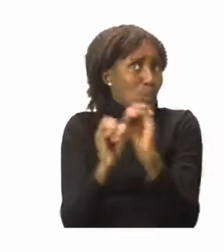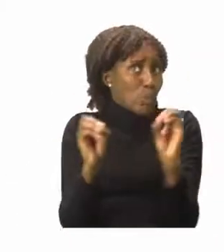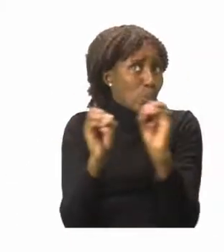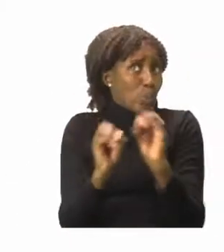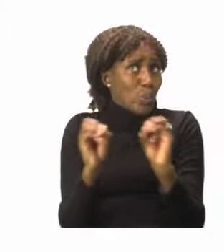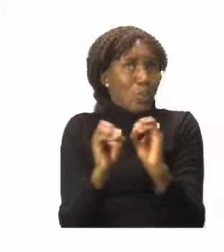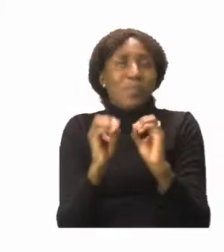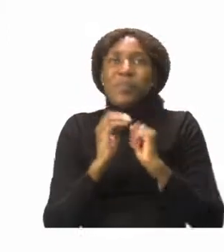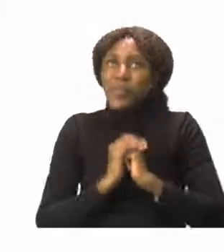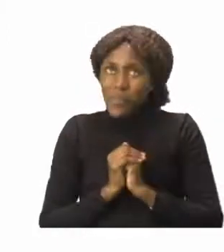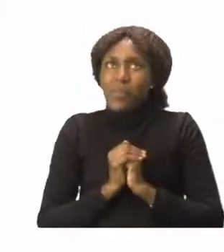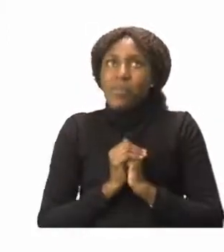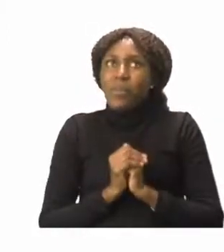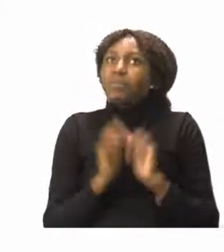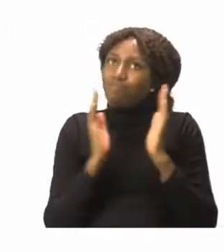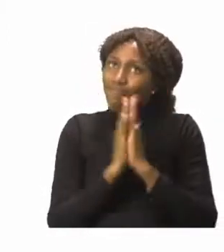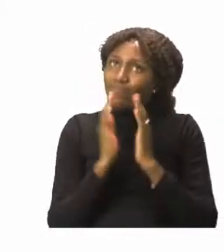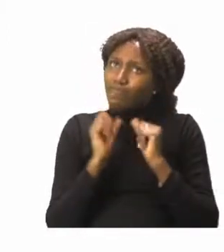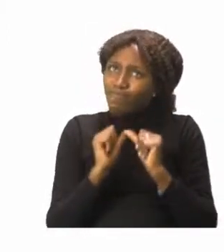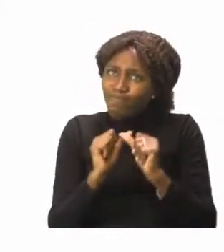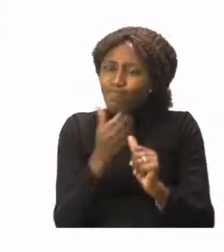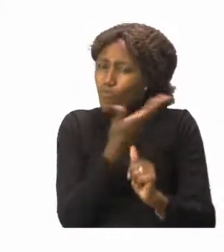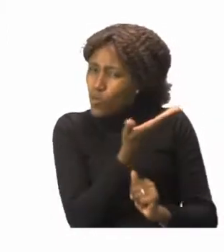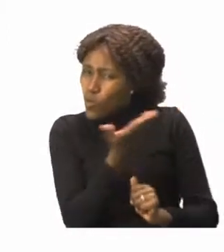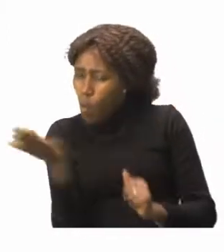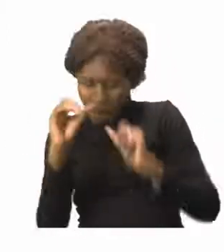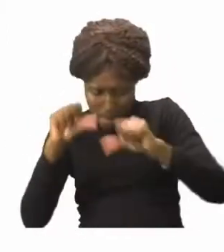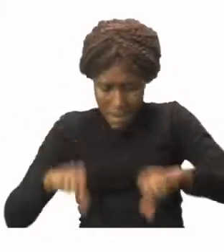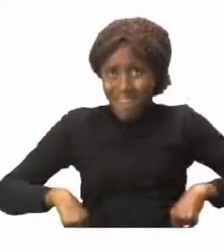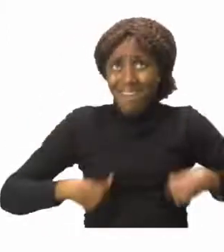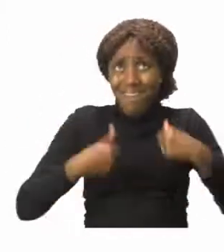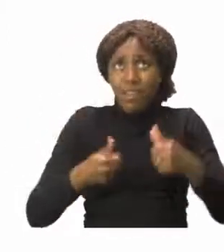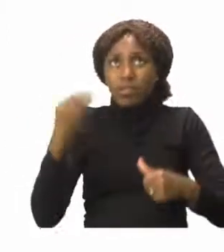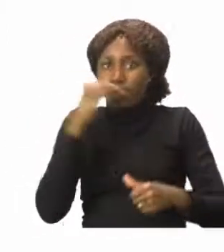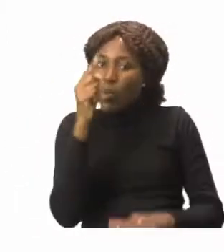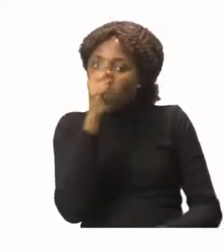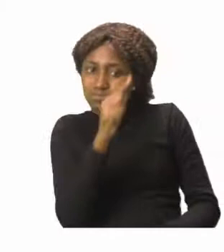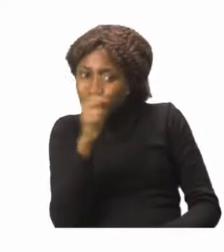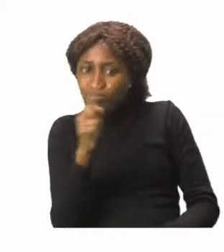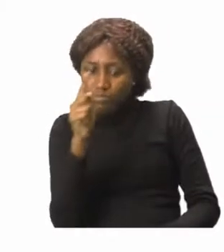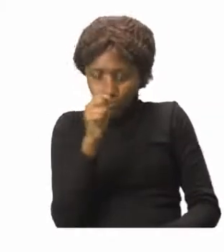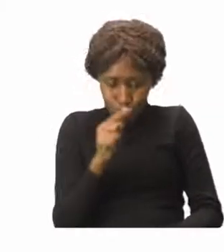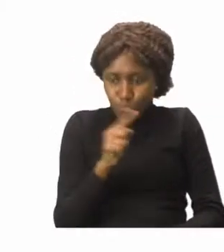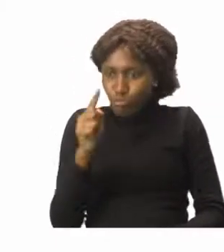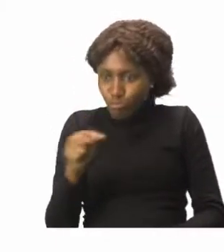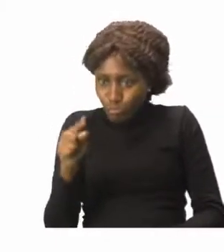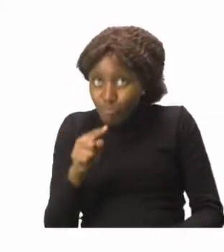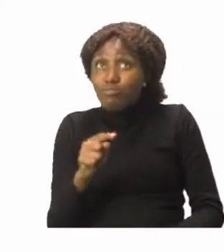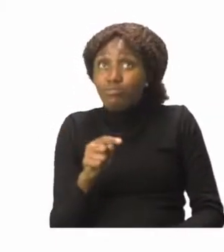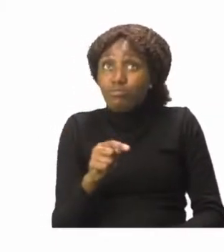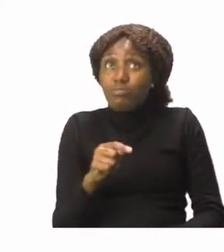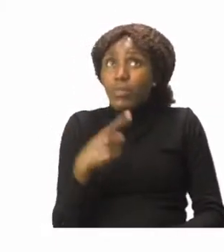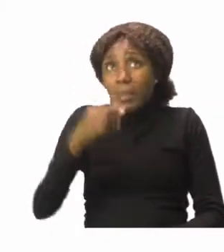So I want you to continue circling all the healthy foods, which means we will not be circling